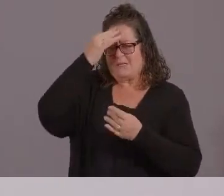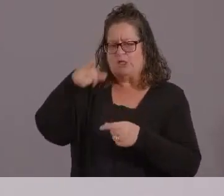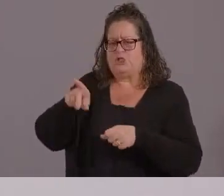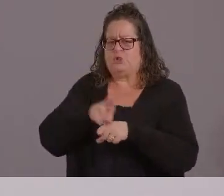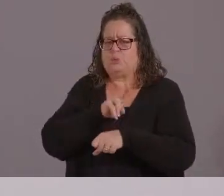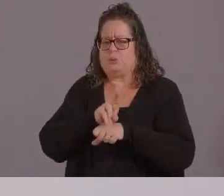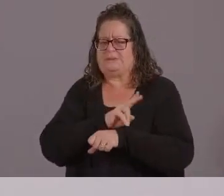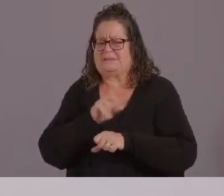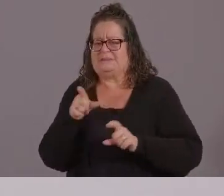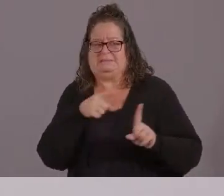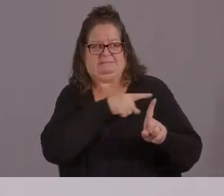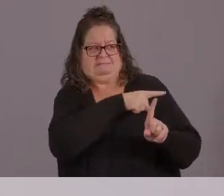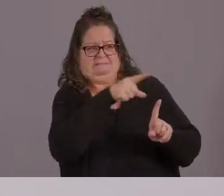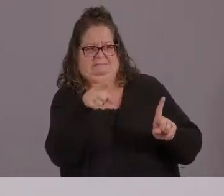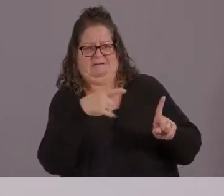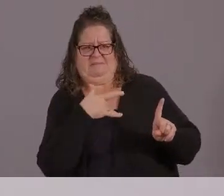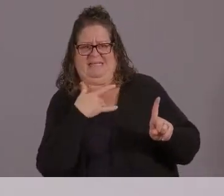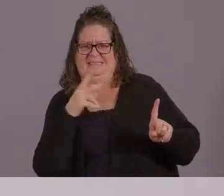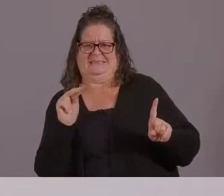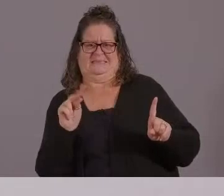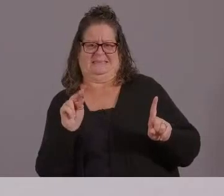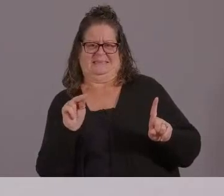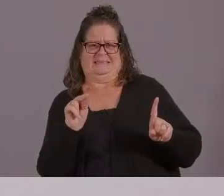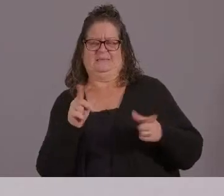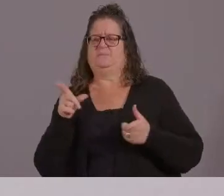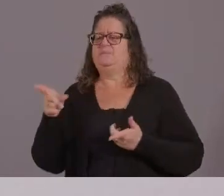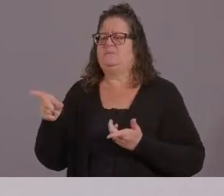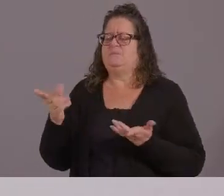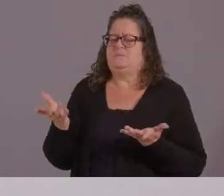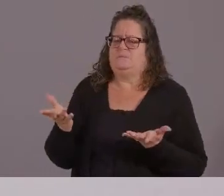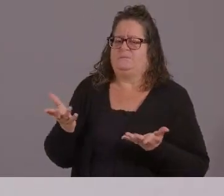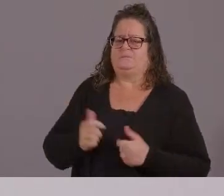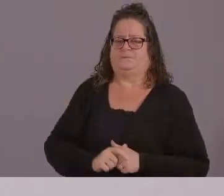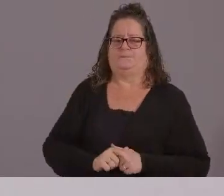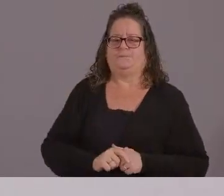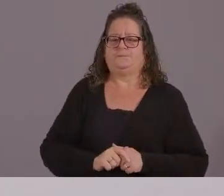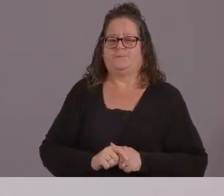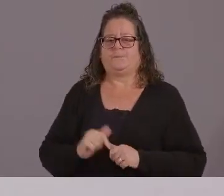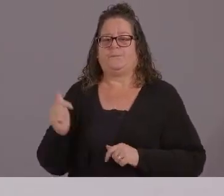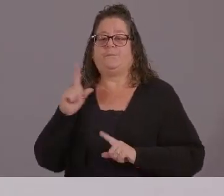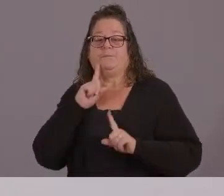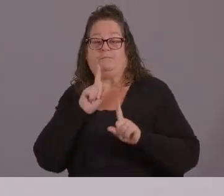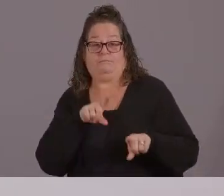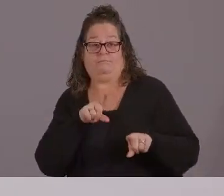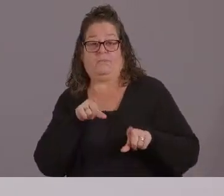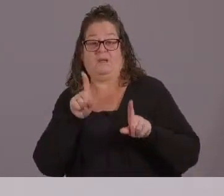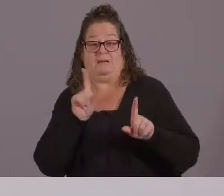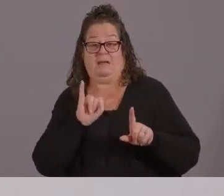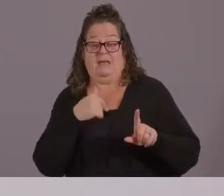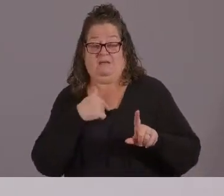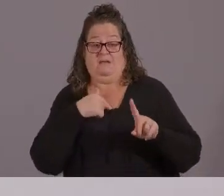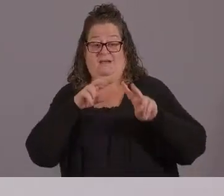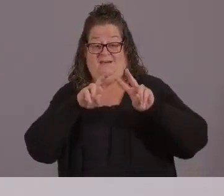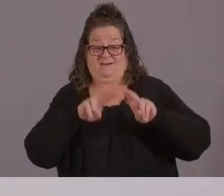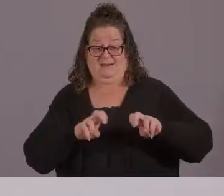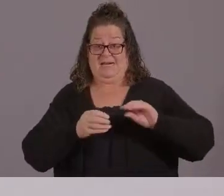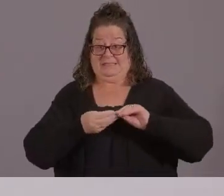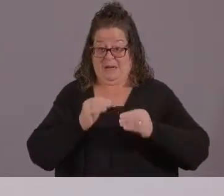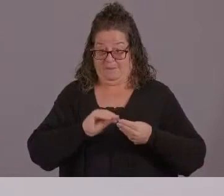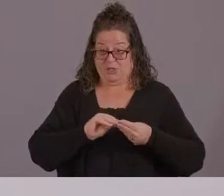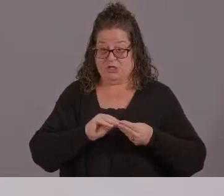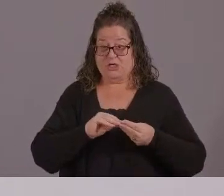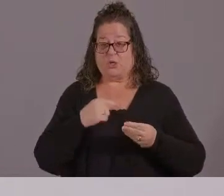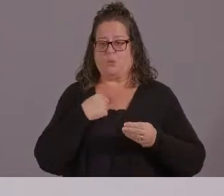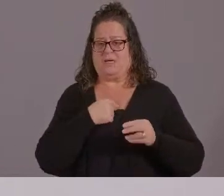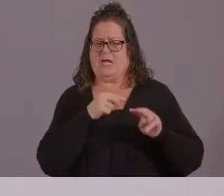the data and look at the recommendations, I mean, people are going to have differing opinions. A lot